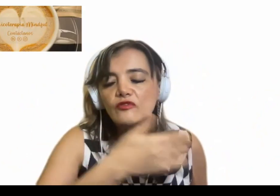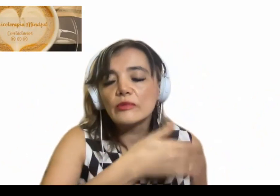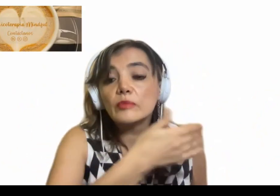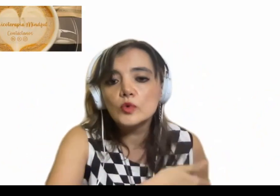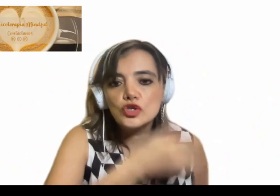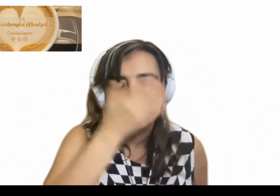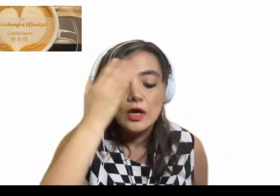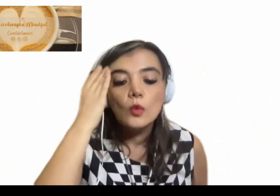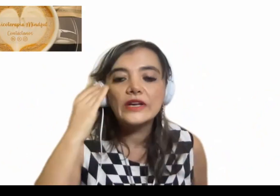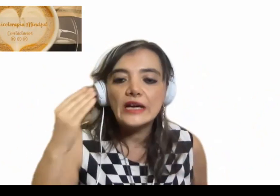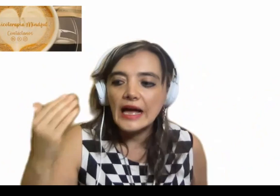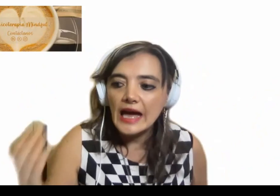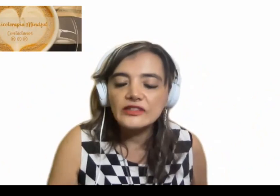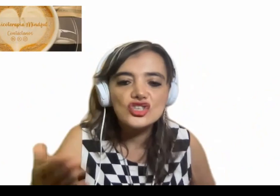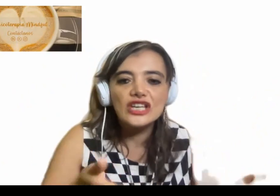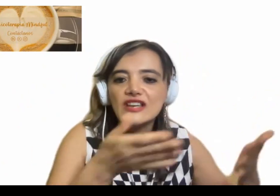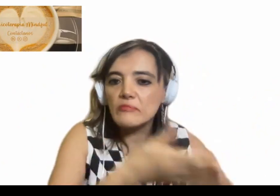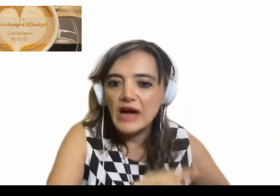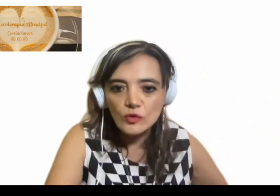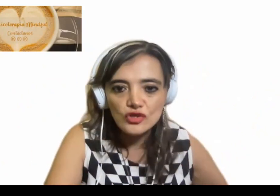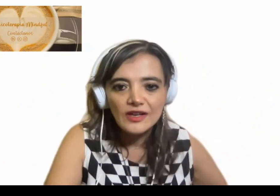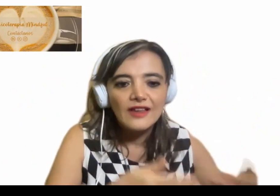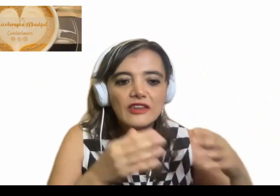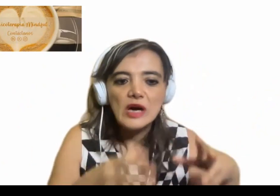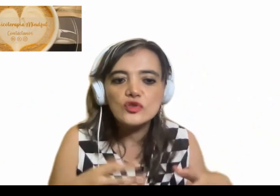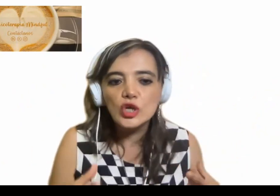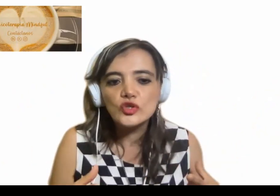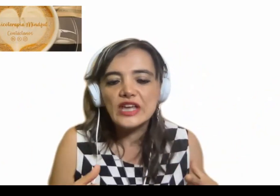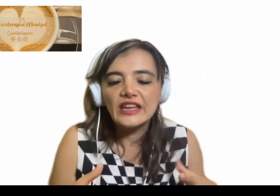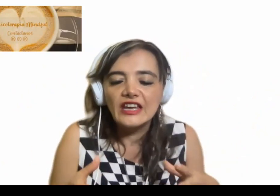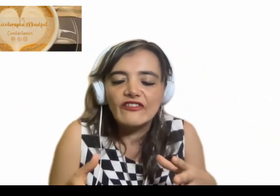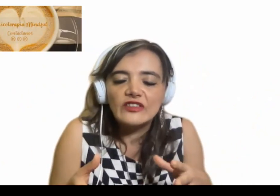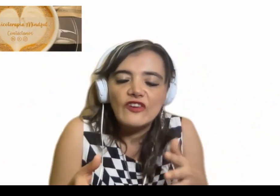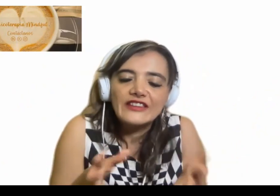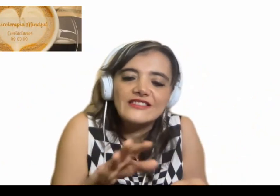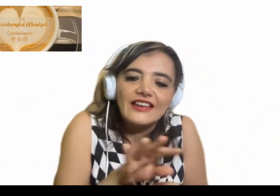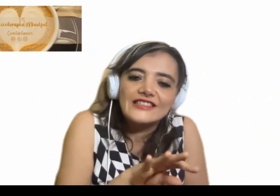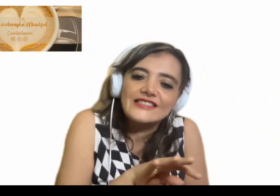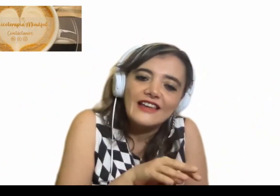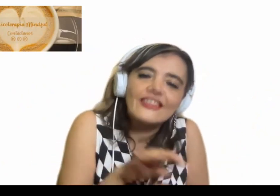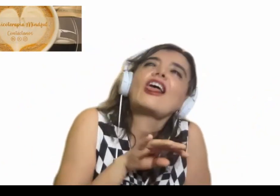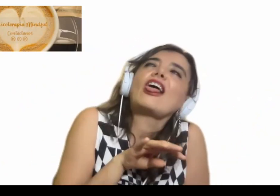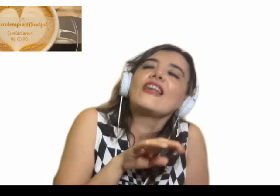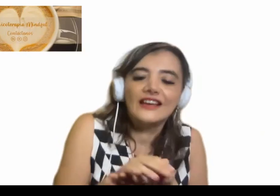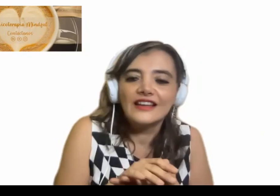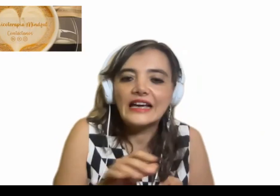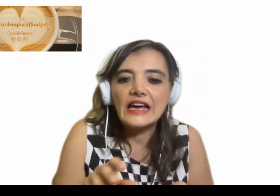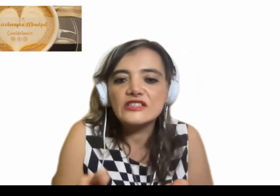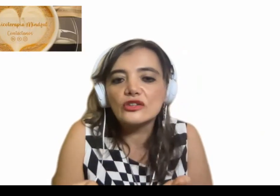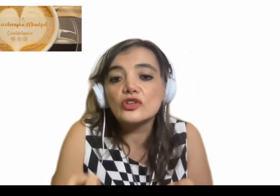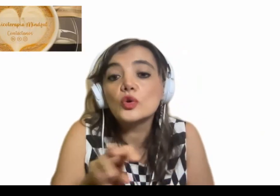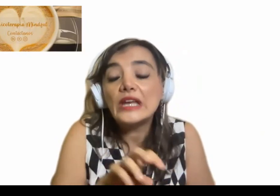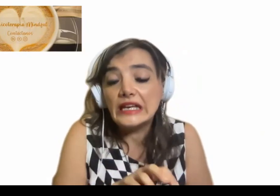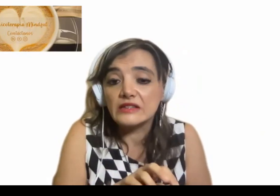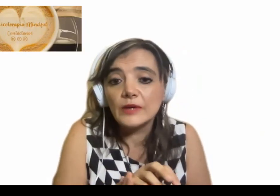once again from evolution, when a cat is chasing a mouse, the mouse knows that if it feigns its death, the cat